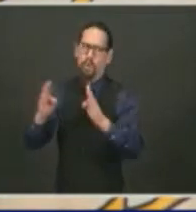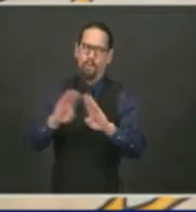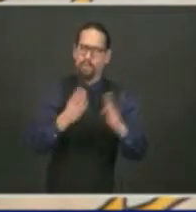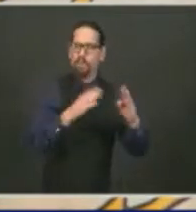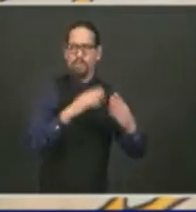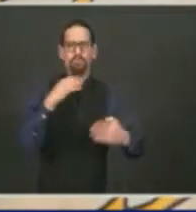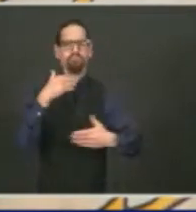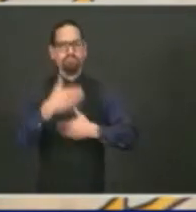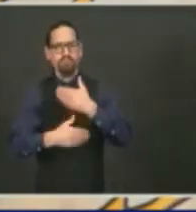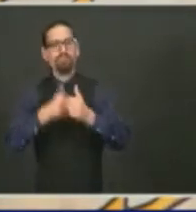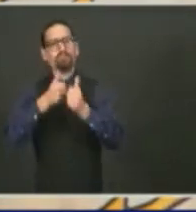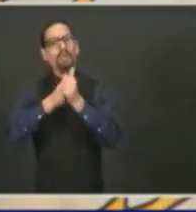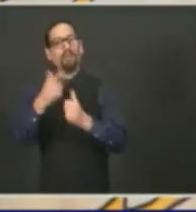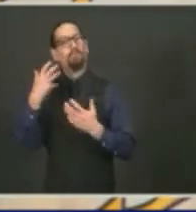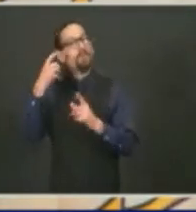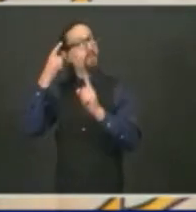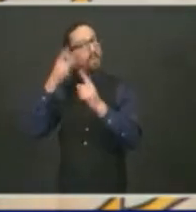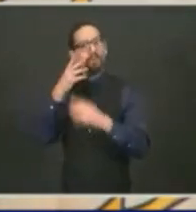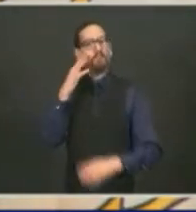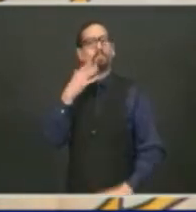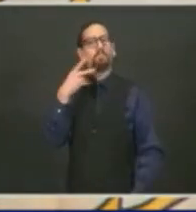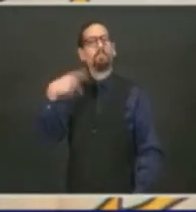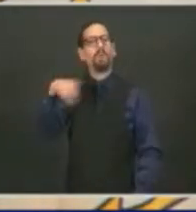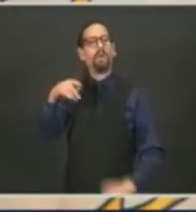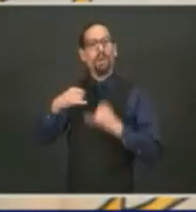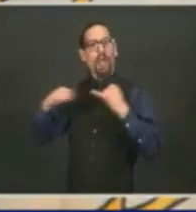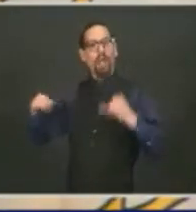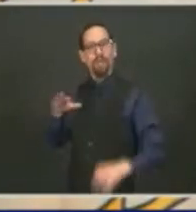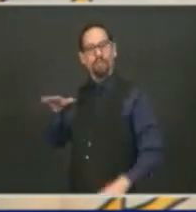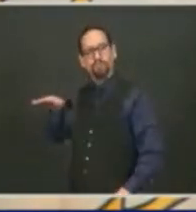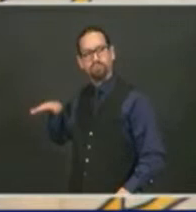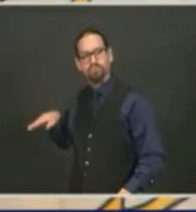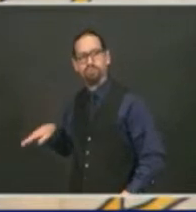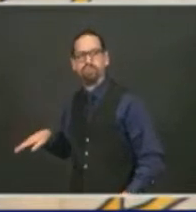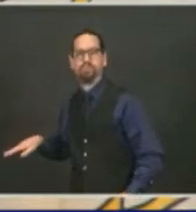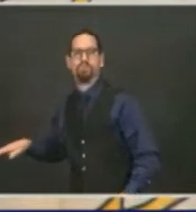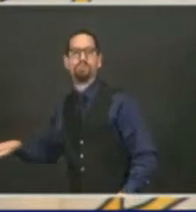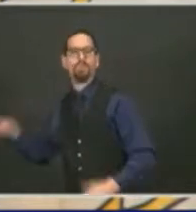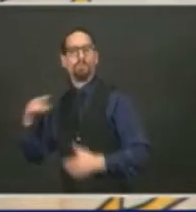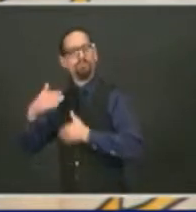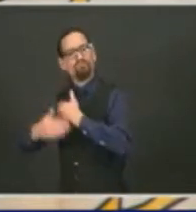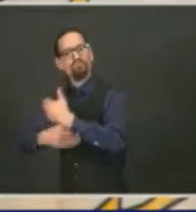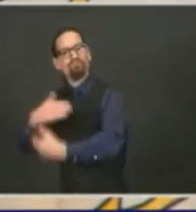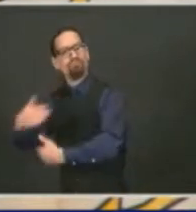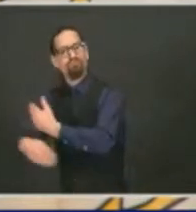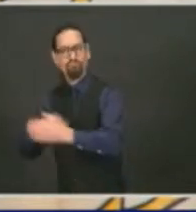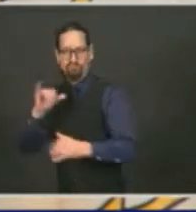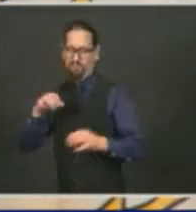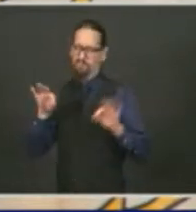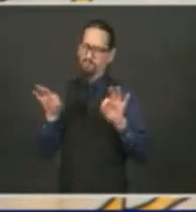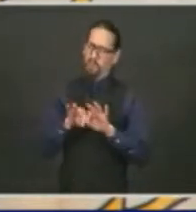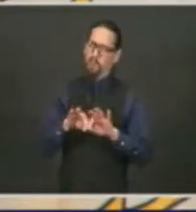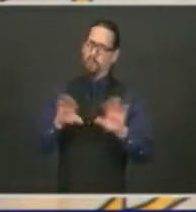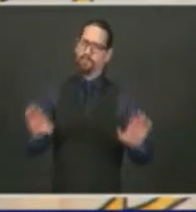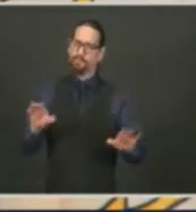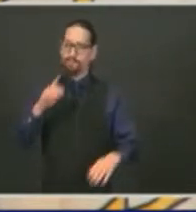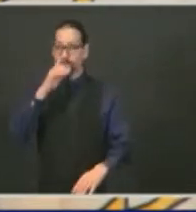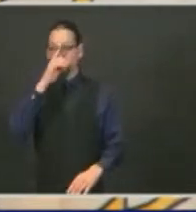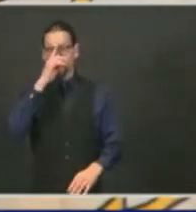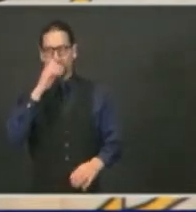I will say this. There is no certainty, there's no pure certainty around exactly where we go from here.